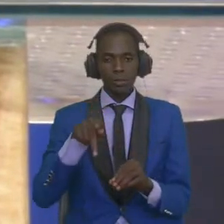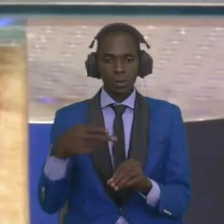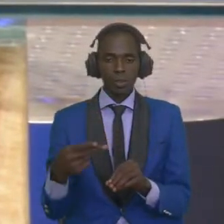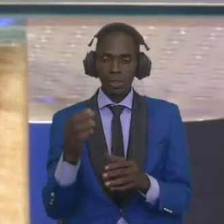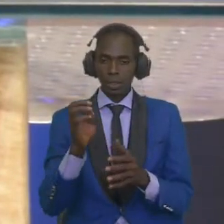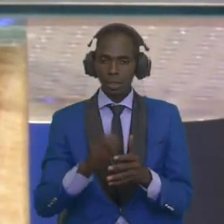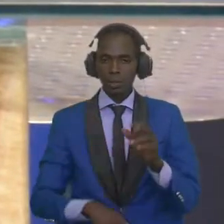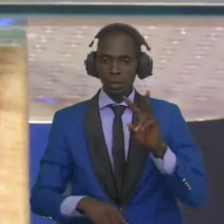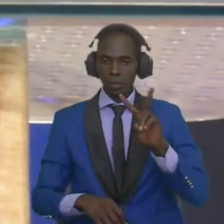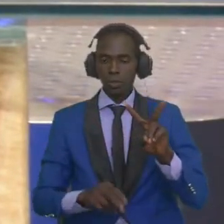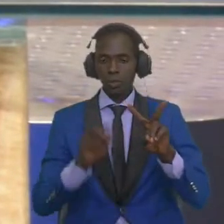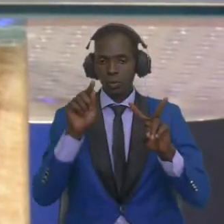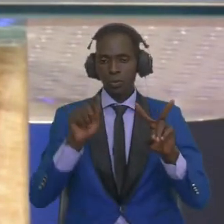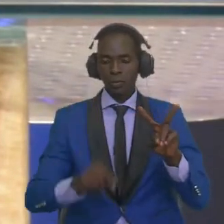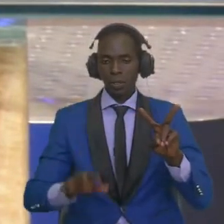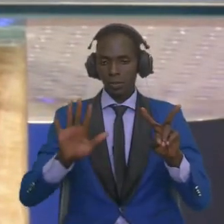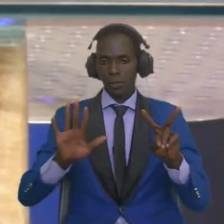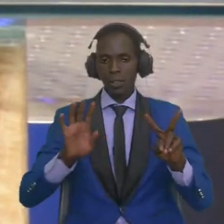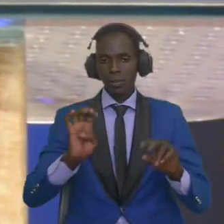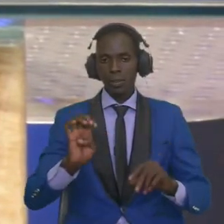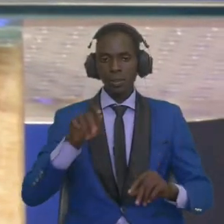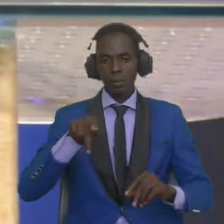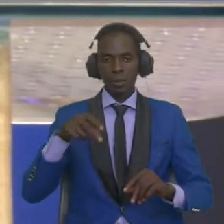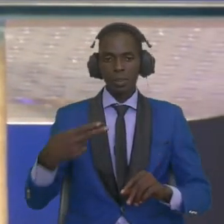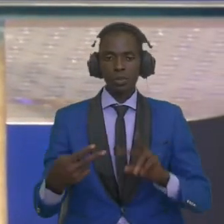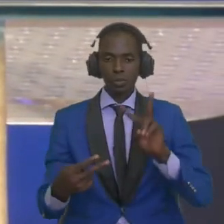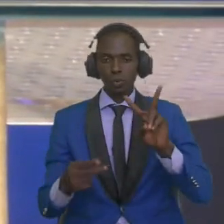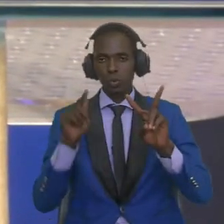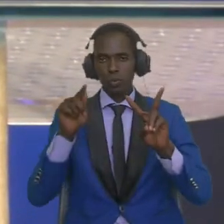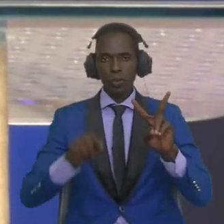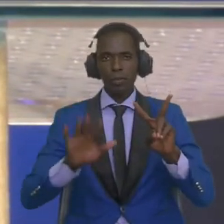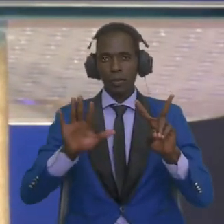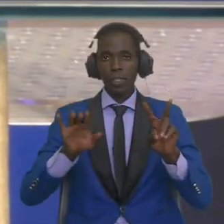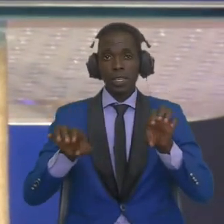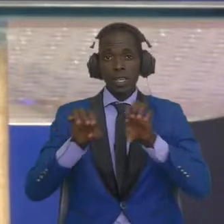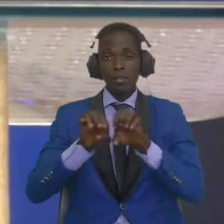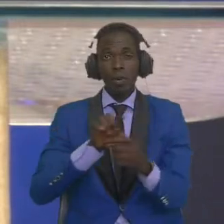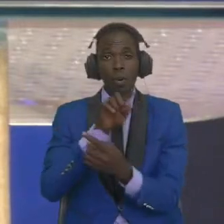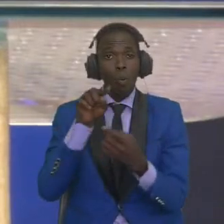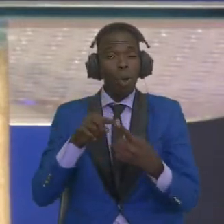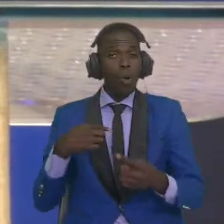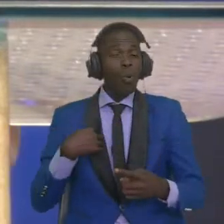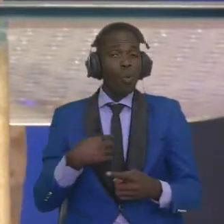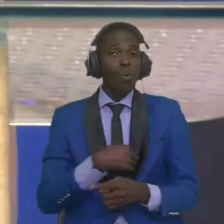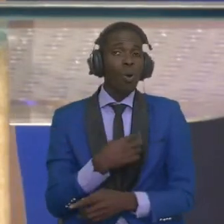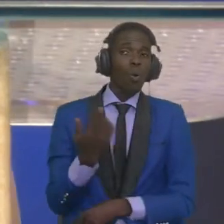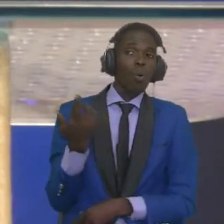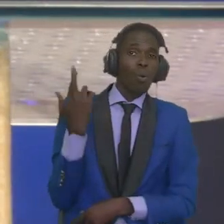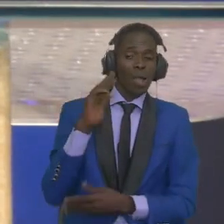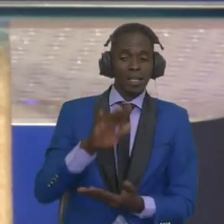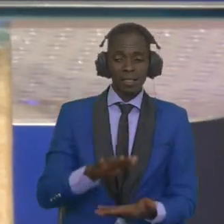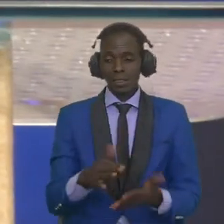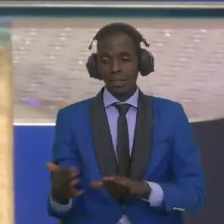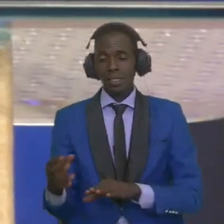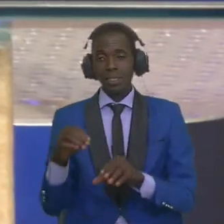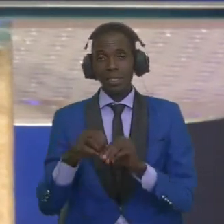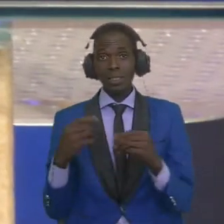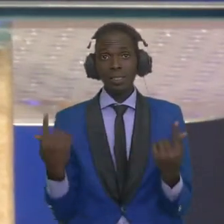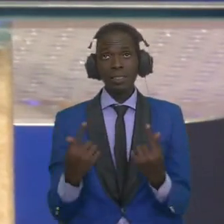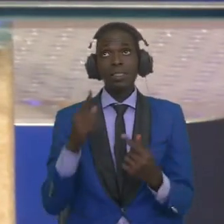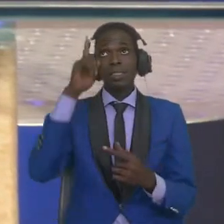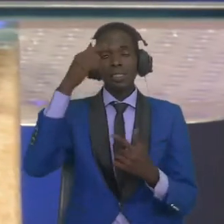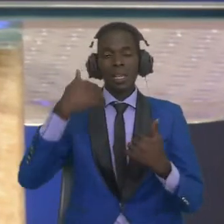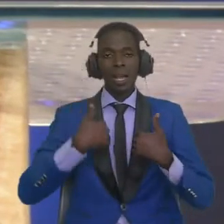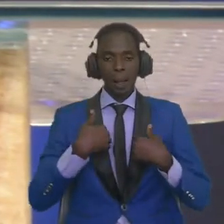verse 5. Even when we were dead in sins, as he quickened us, he made us